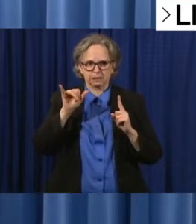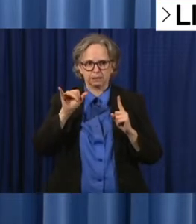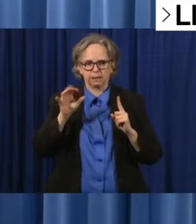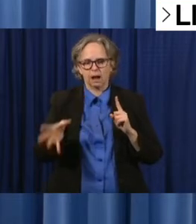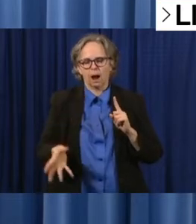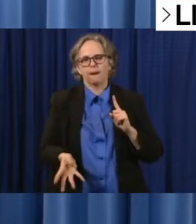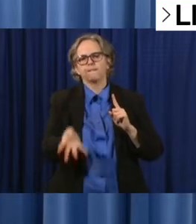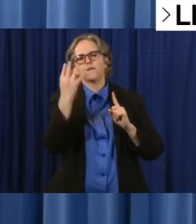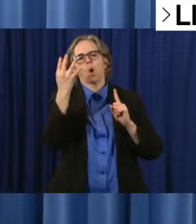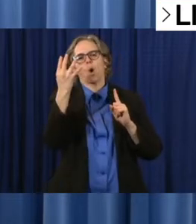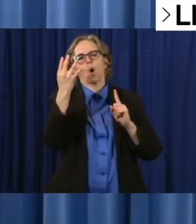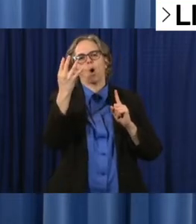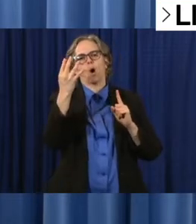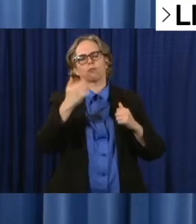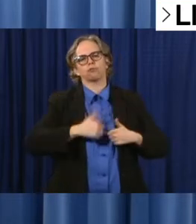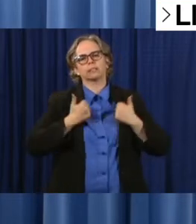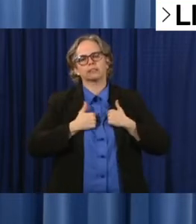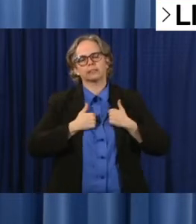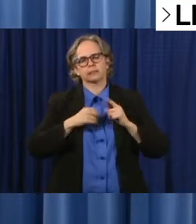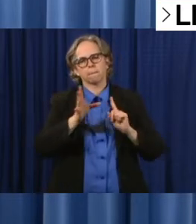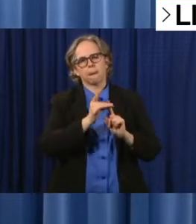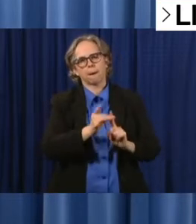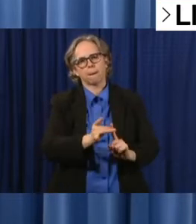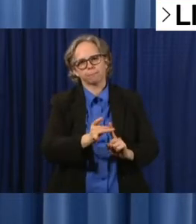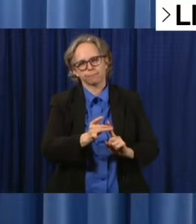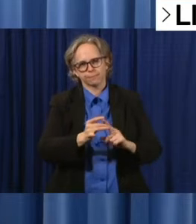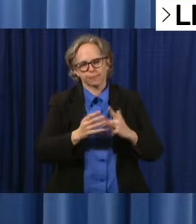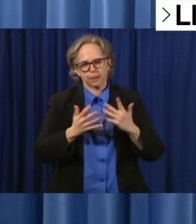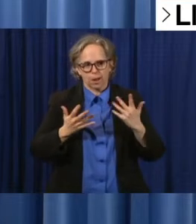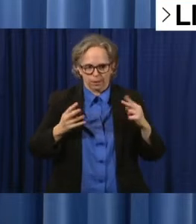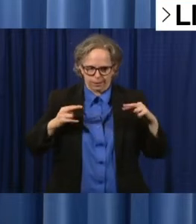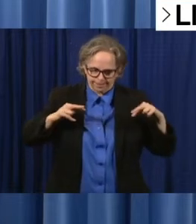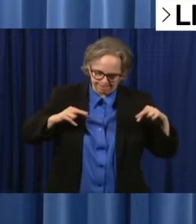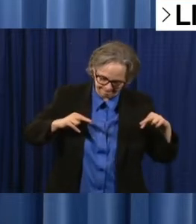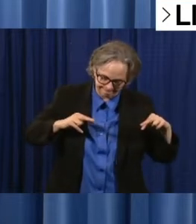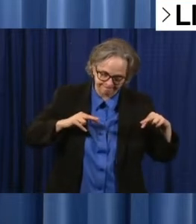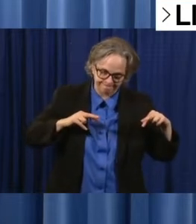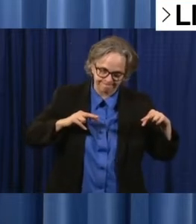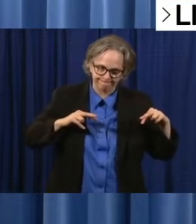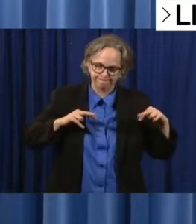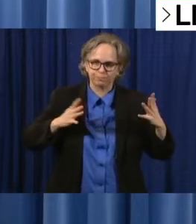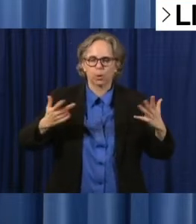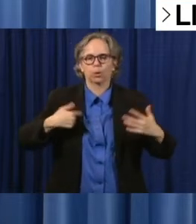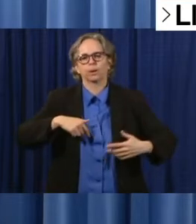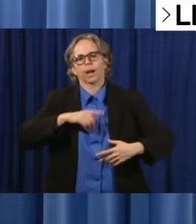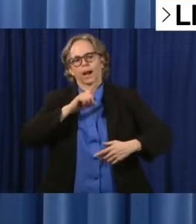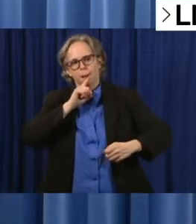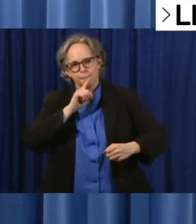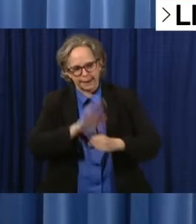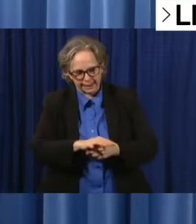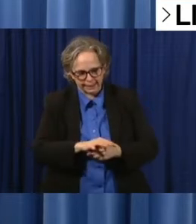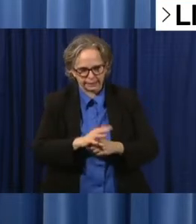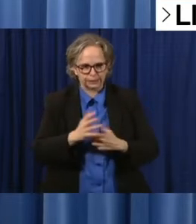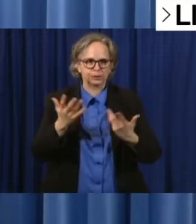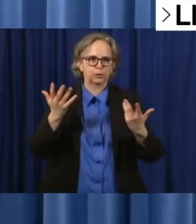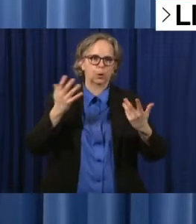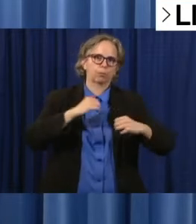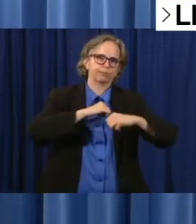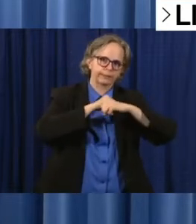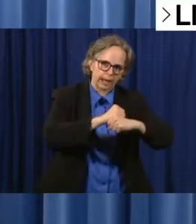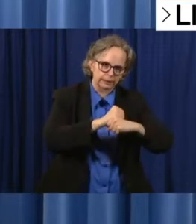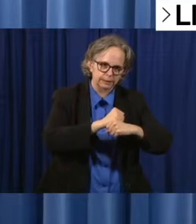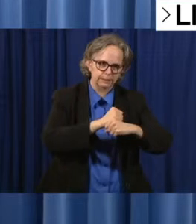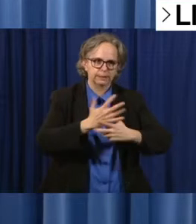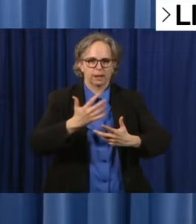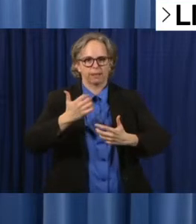we are committed to doing absolutely everything we can to protect each and every veteran in these homes. These men and women served